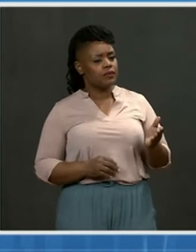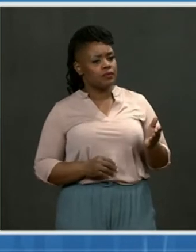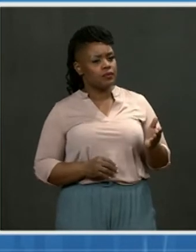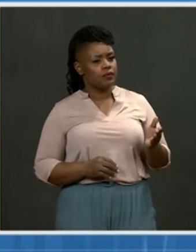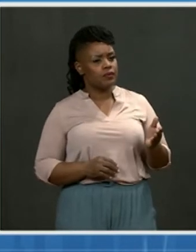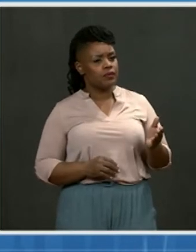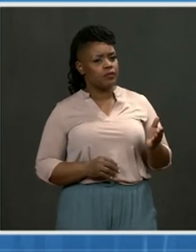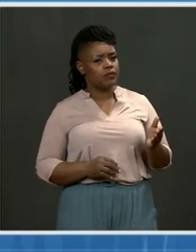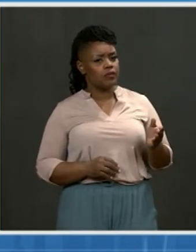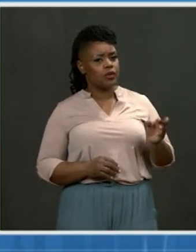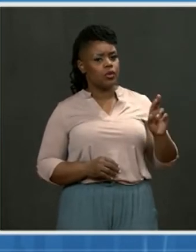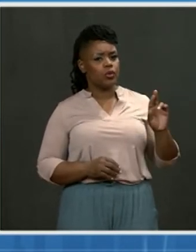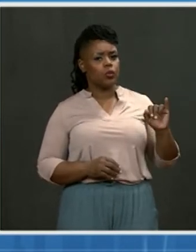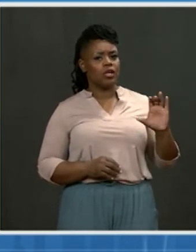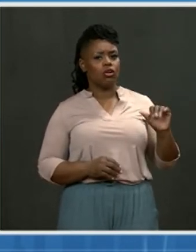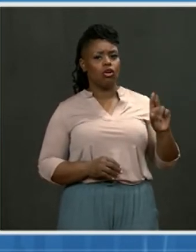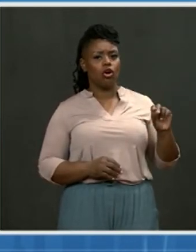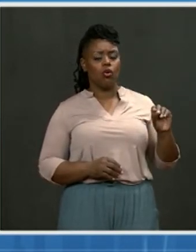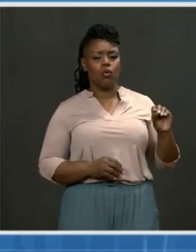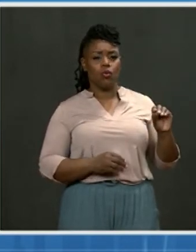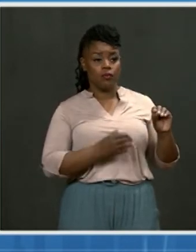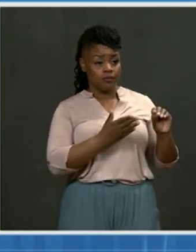Ricardo at the AP.